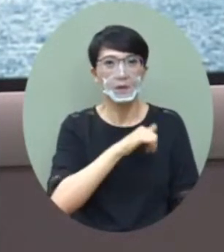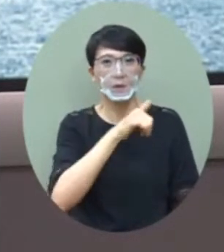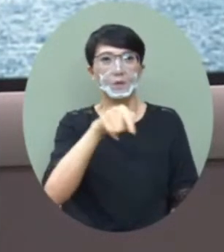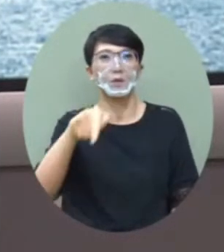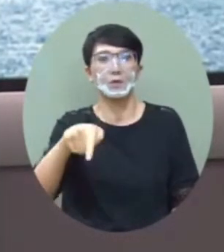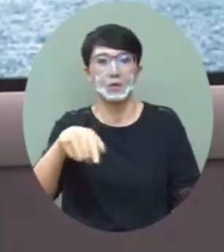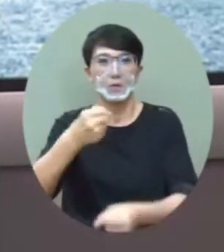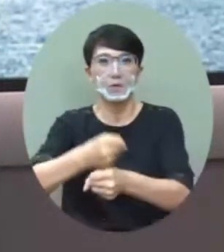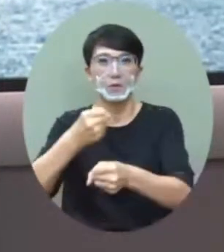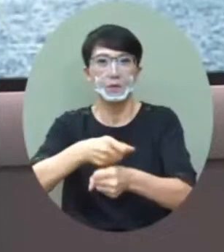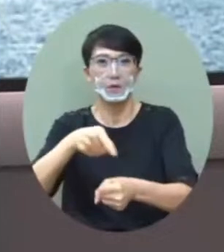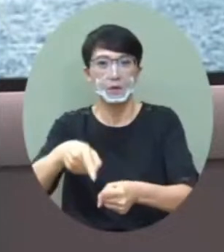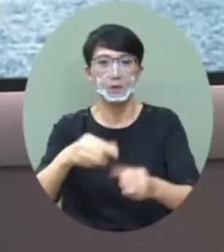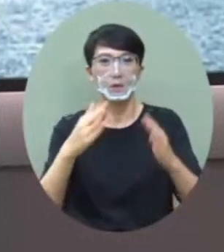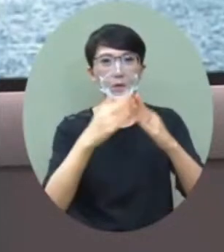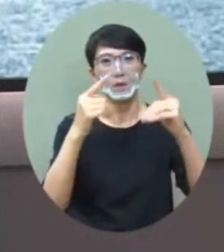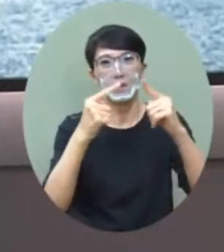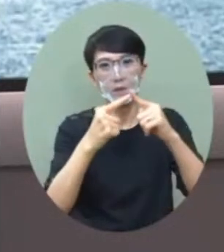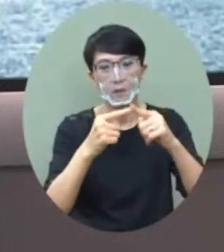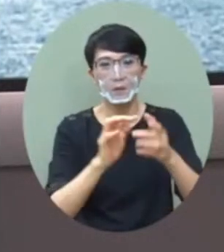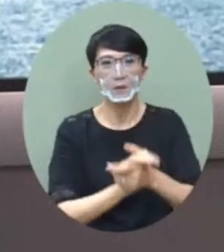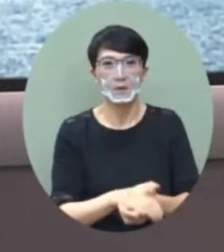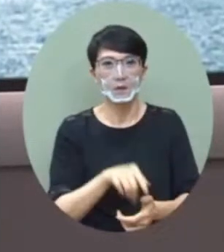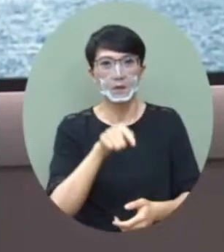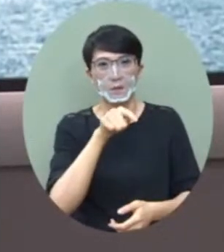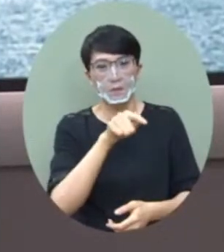our patients.